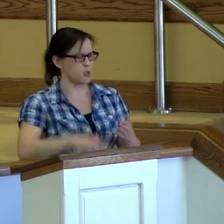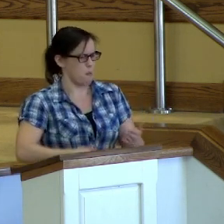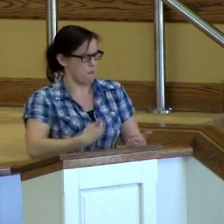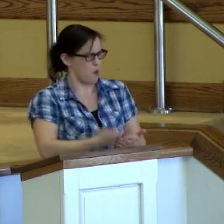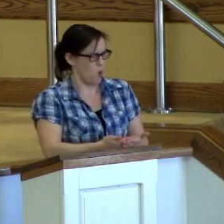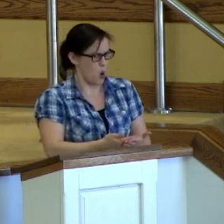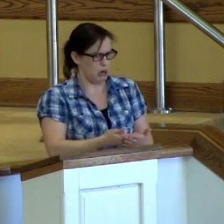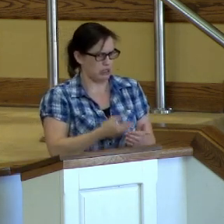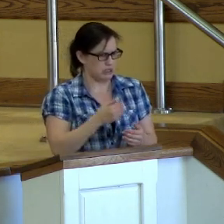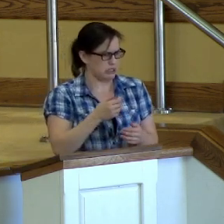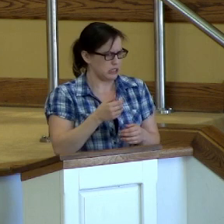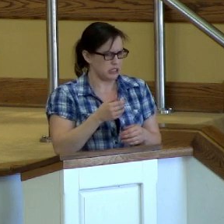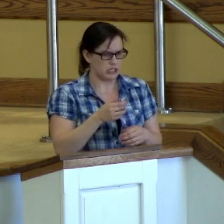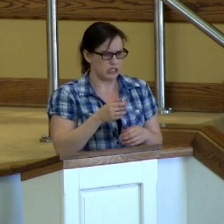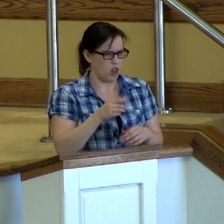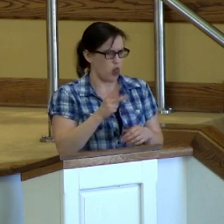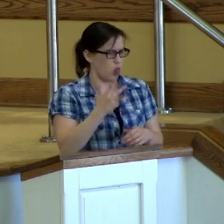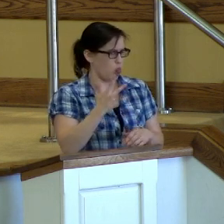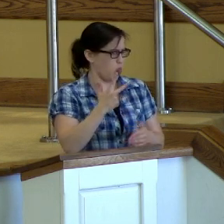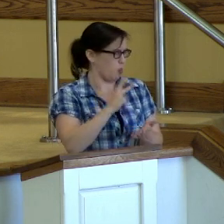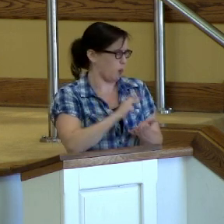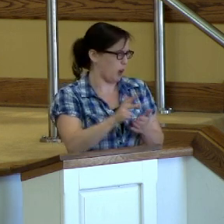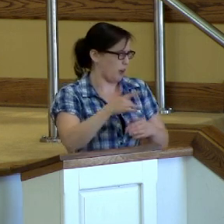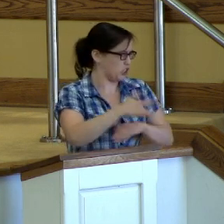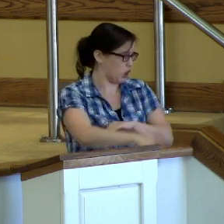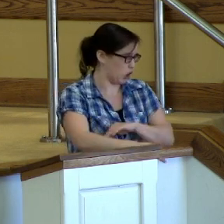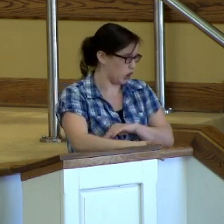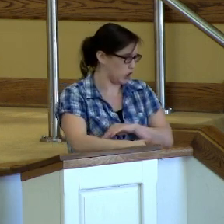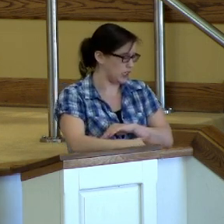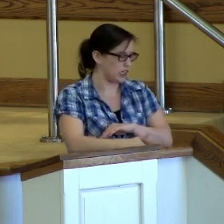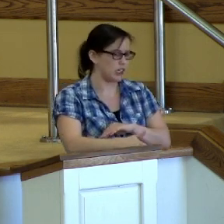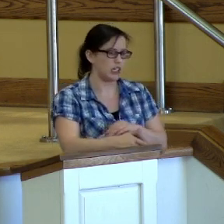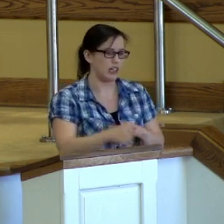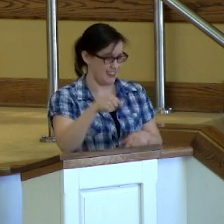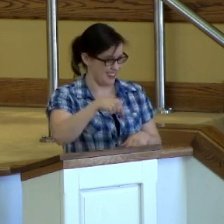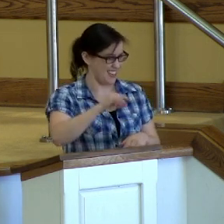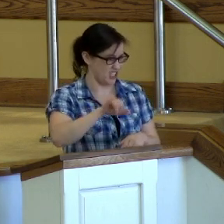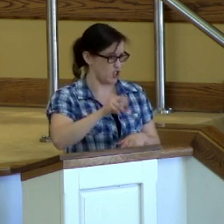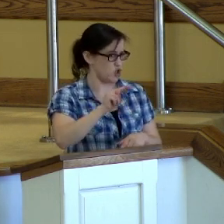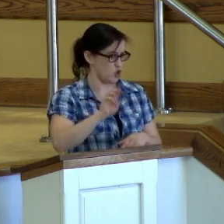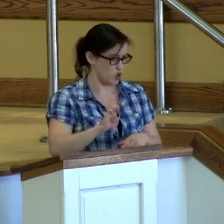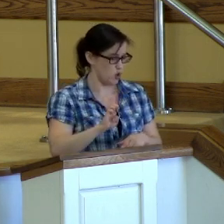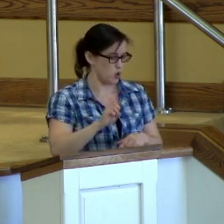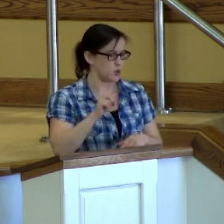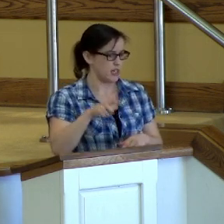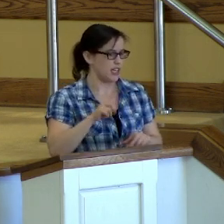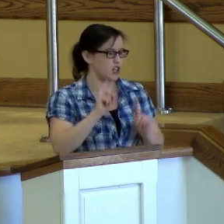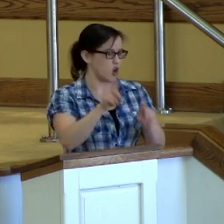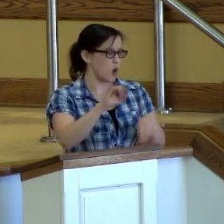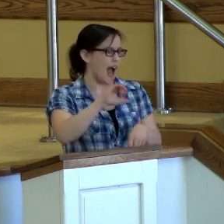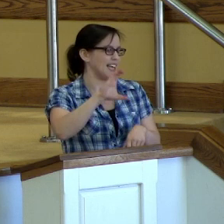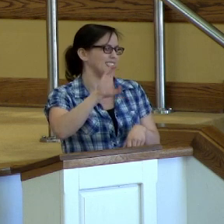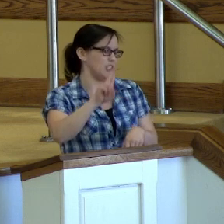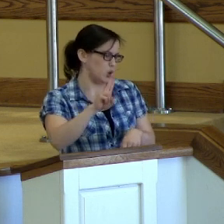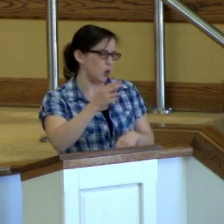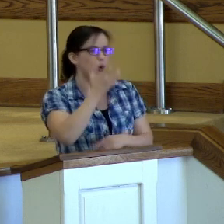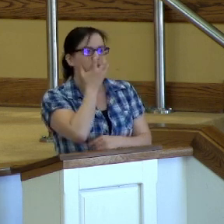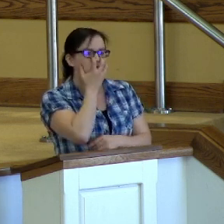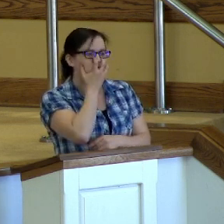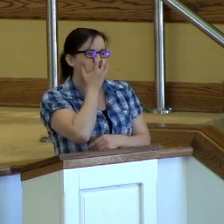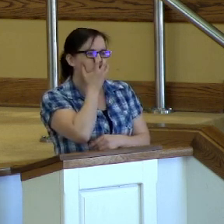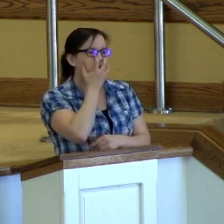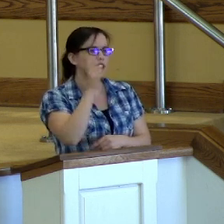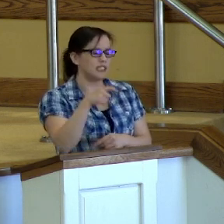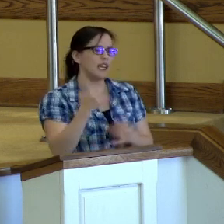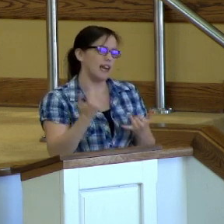of June, and he's 3 weeks early and had to be, you know, he's a preemie. So they had to, you know, put him, incubate him, kind of cook him a little longer, amen. But he's doing